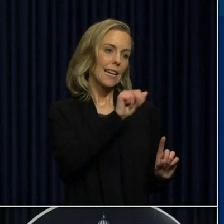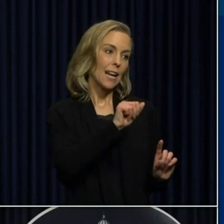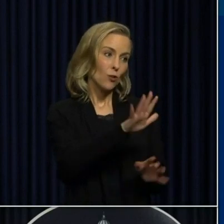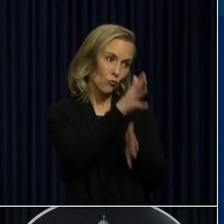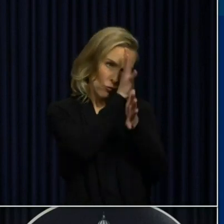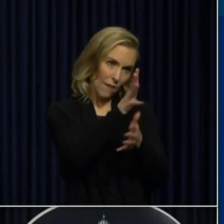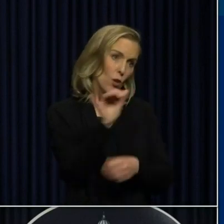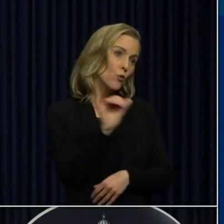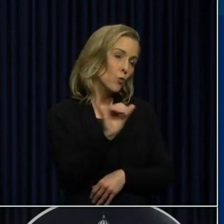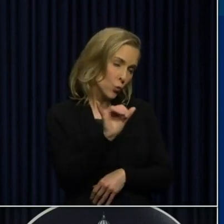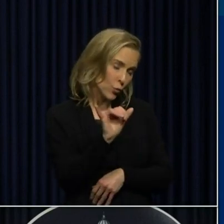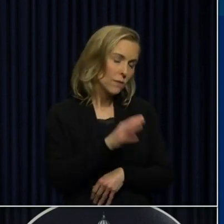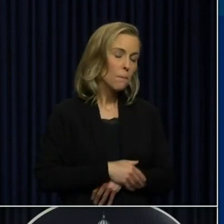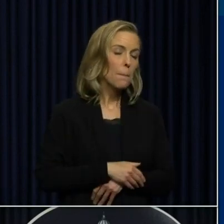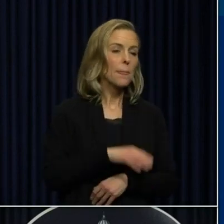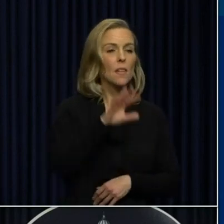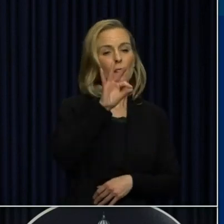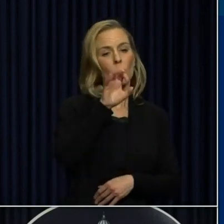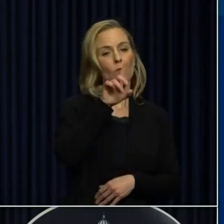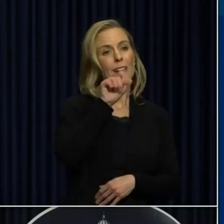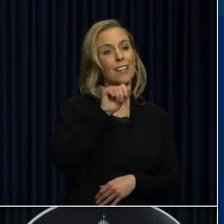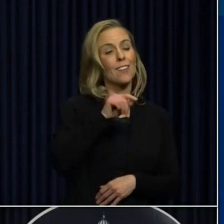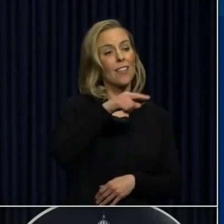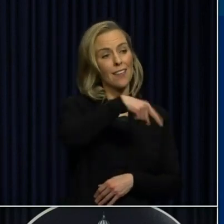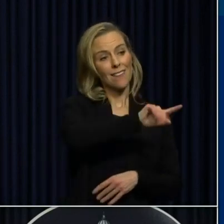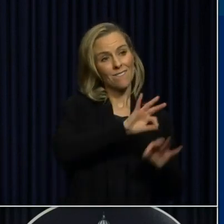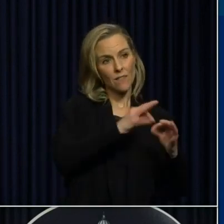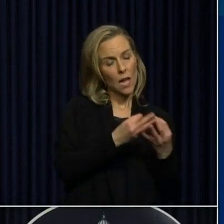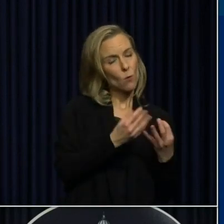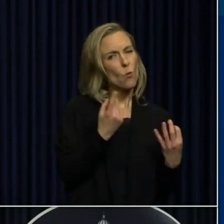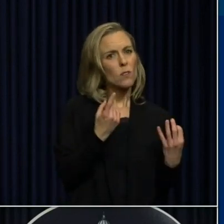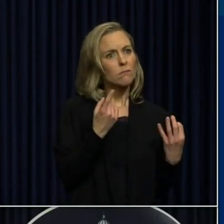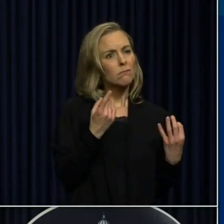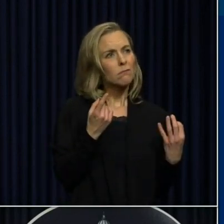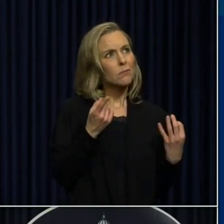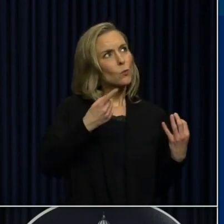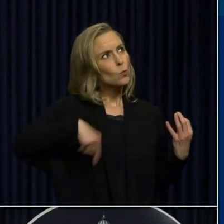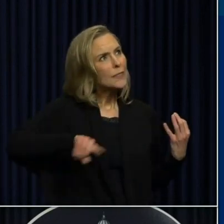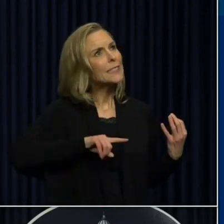as well. Frida and her family are one of the reasons we all have to